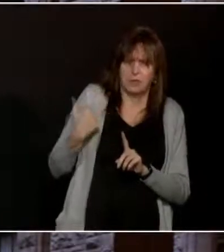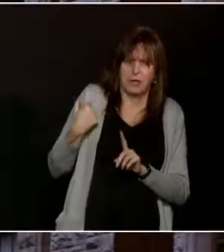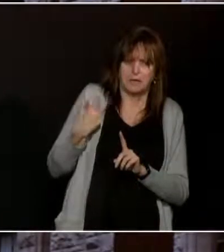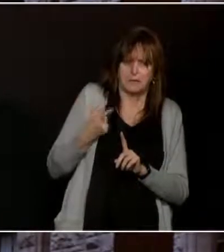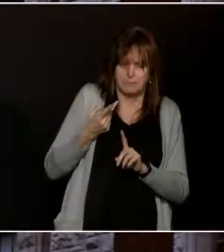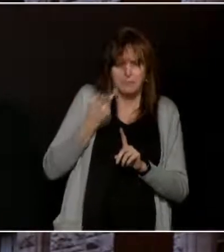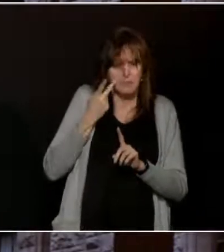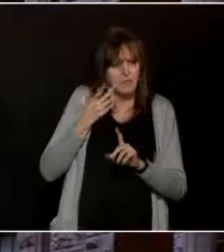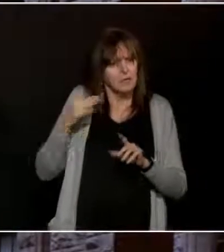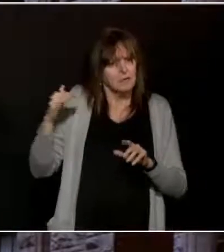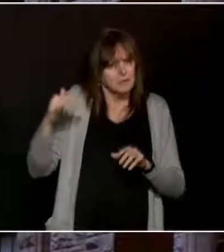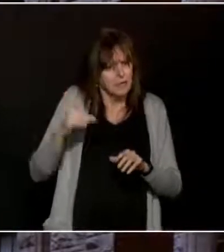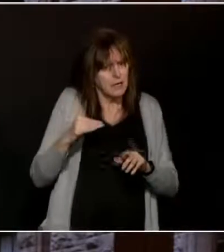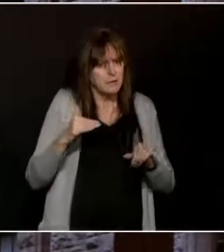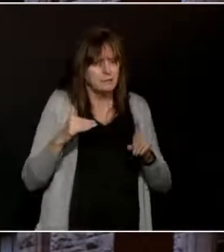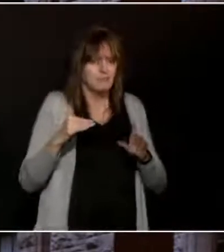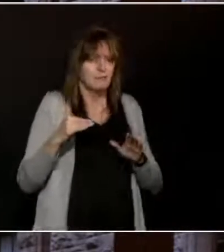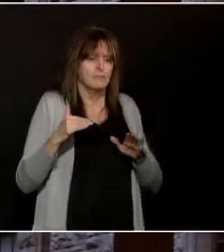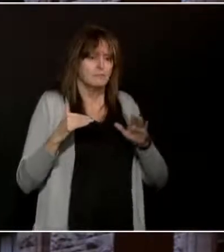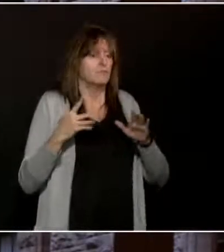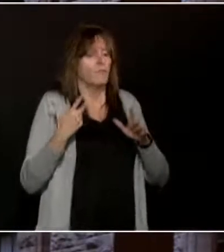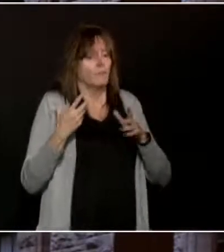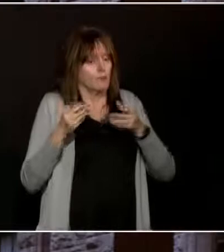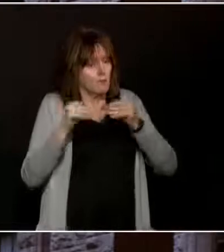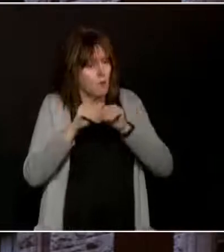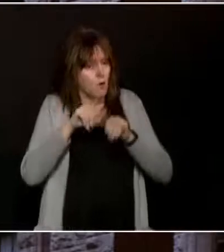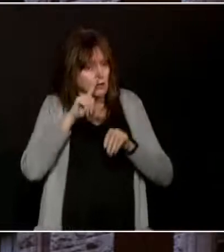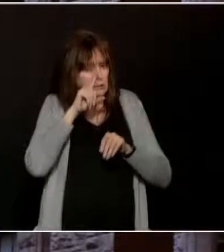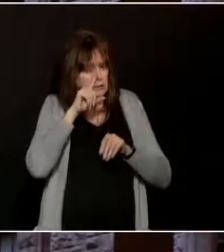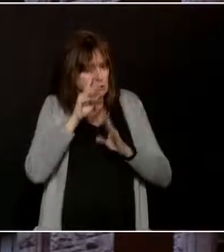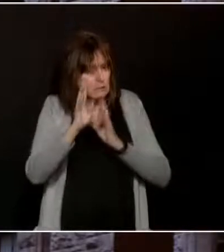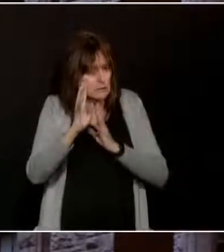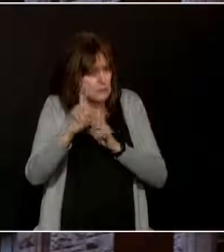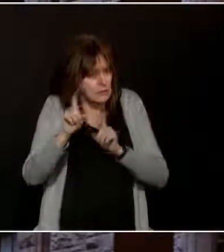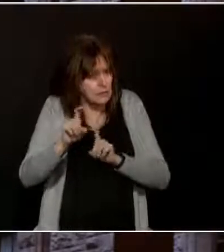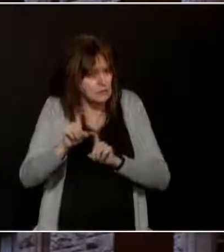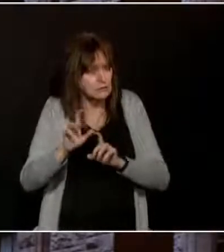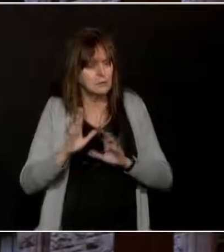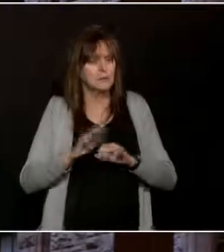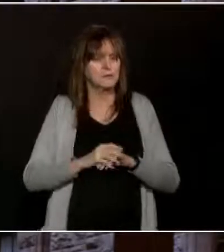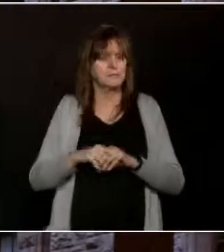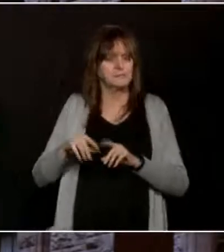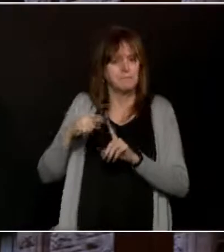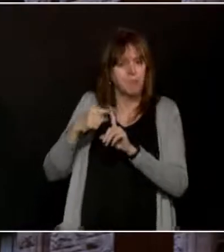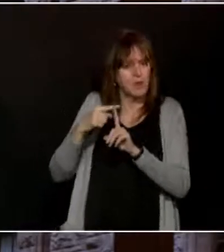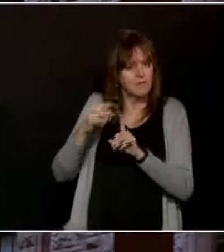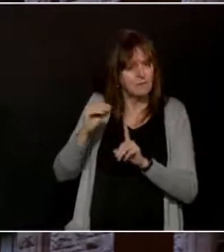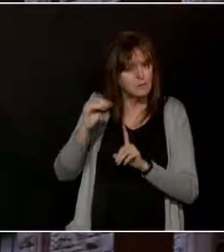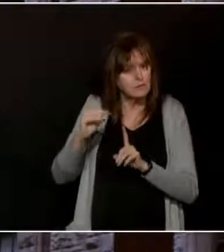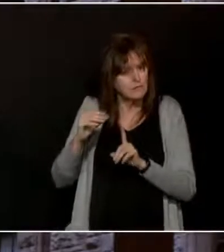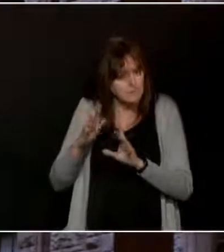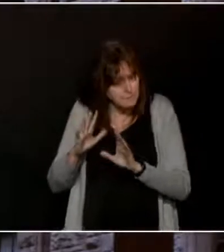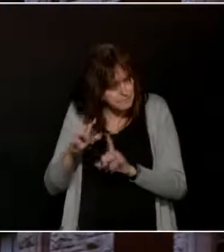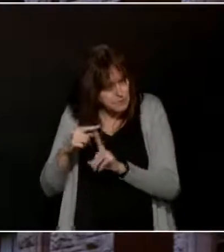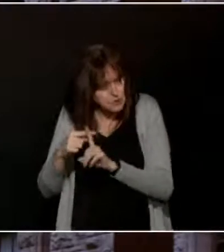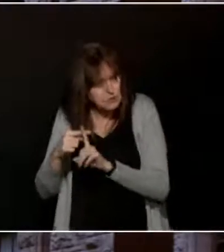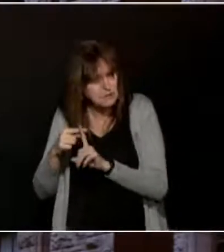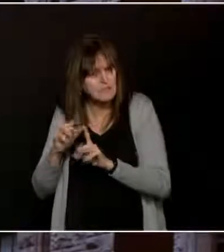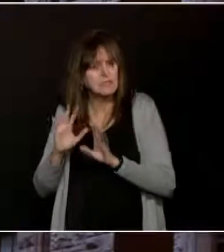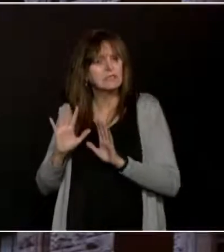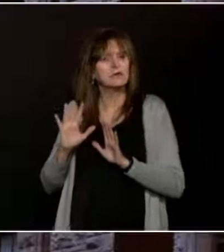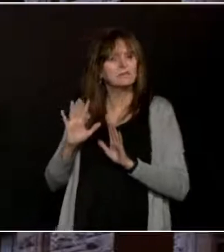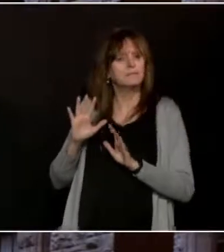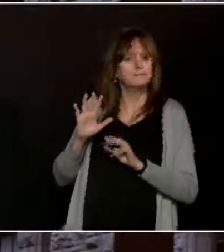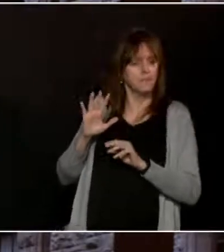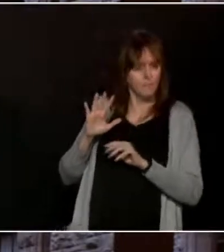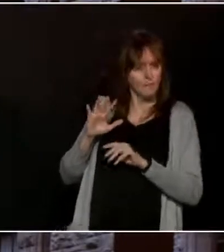days. And that may be reassuring, as our percent positivity in the number that of the so-called older form of COVID-19